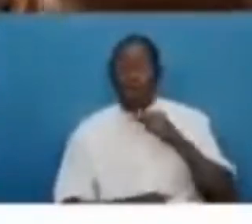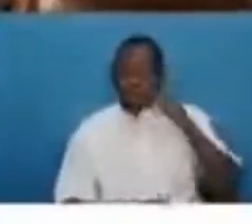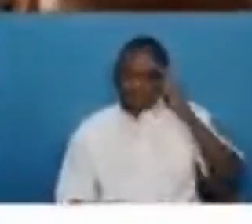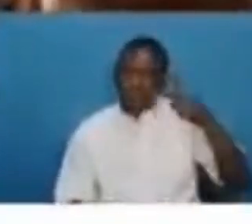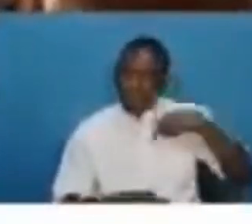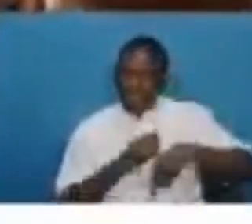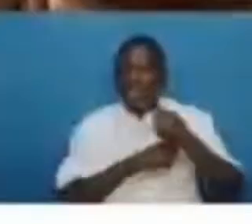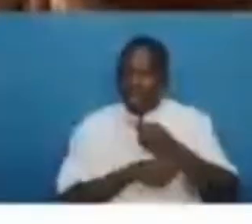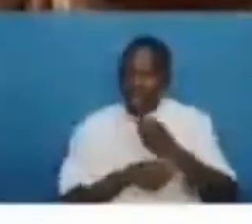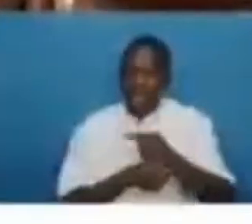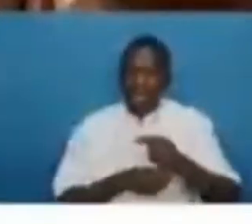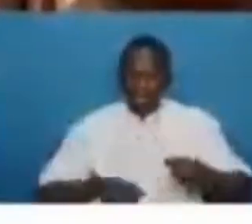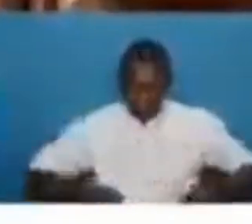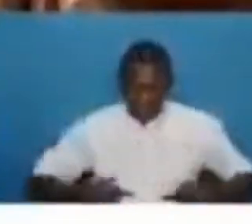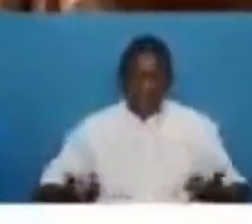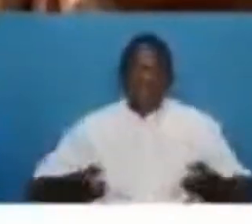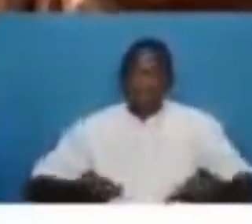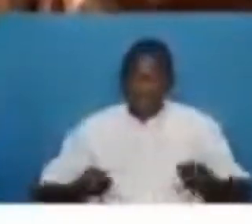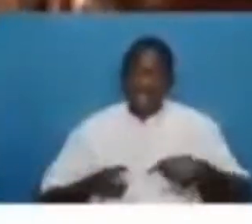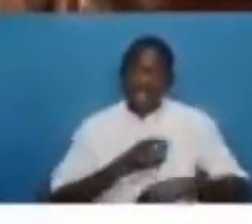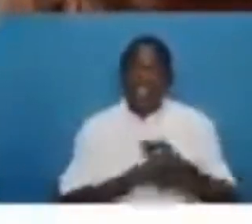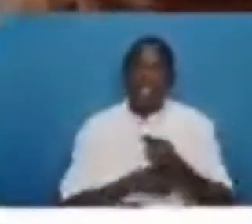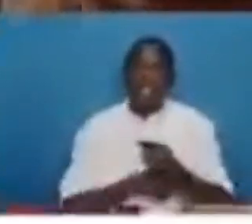country and in this form.